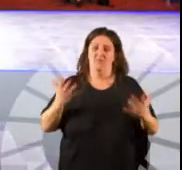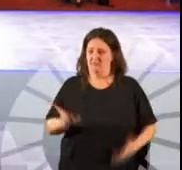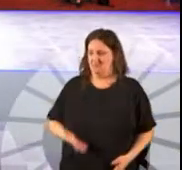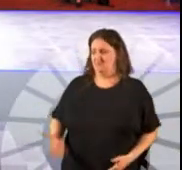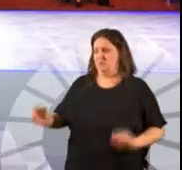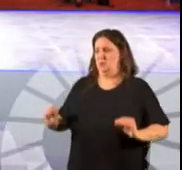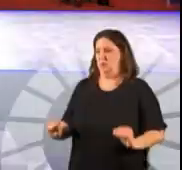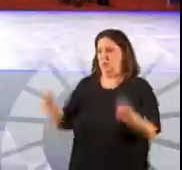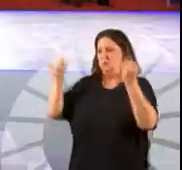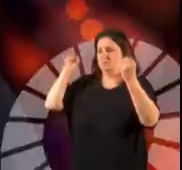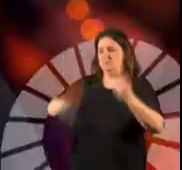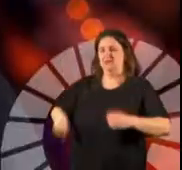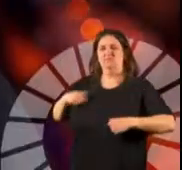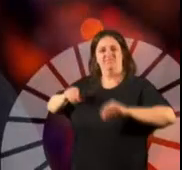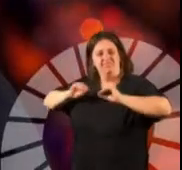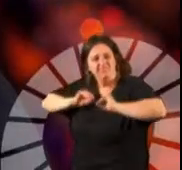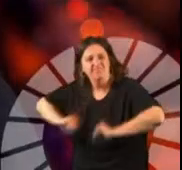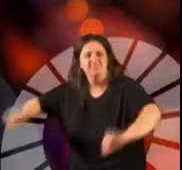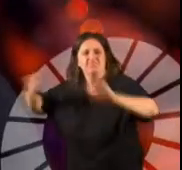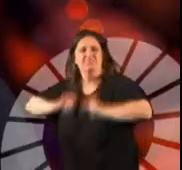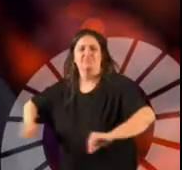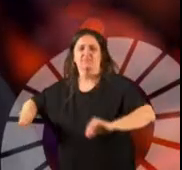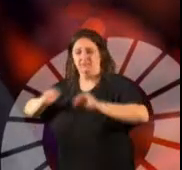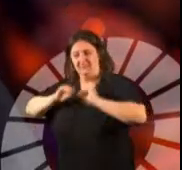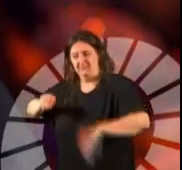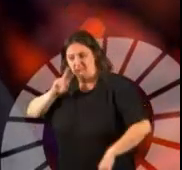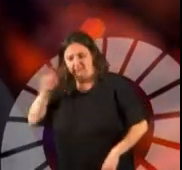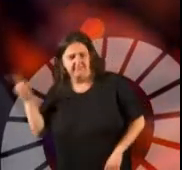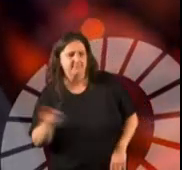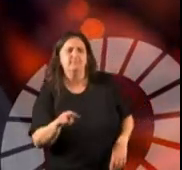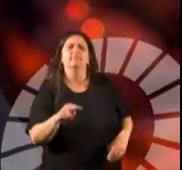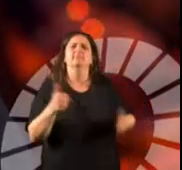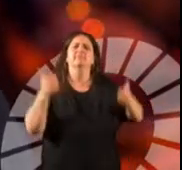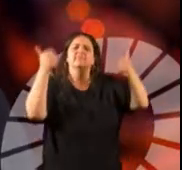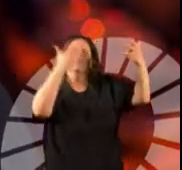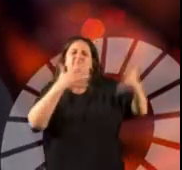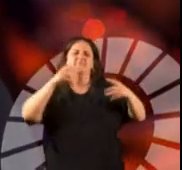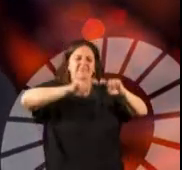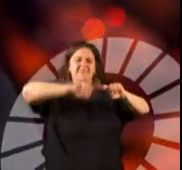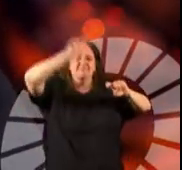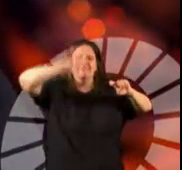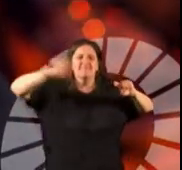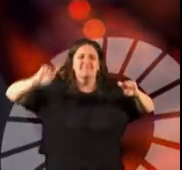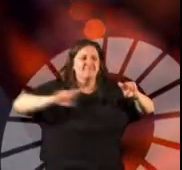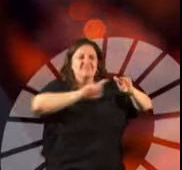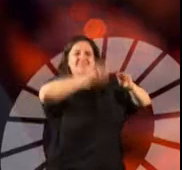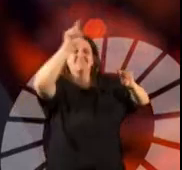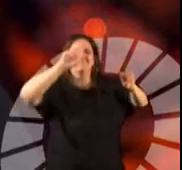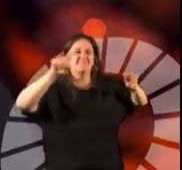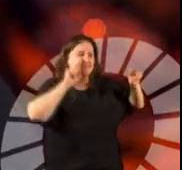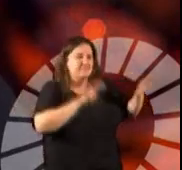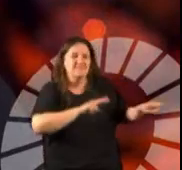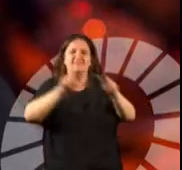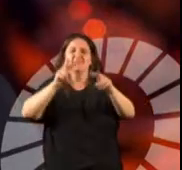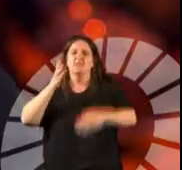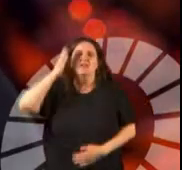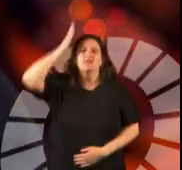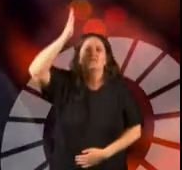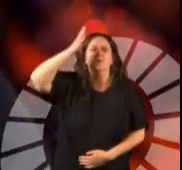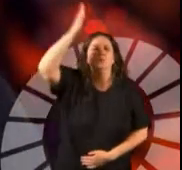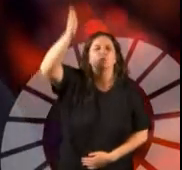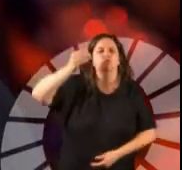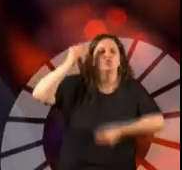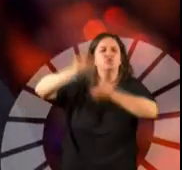an educated young population. This is a time bomb where we have no perspective available for our young people.